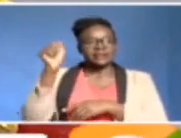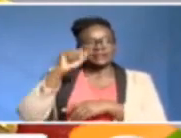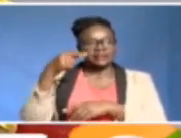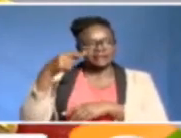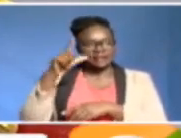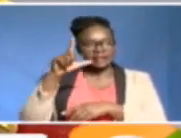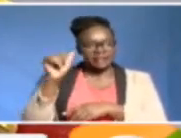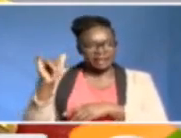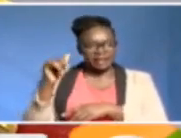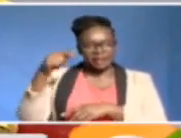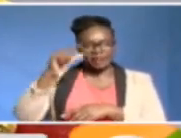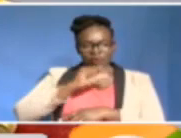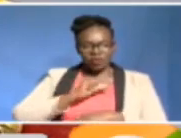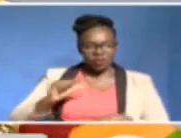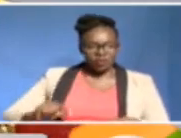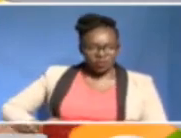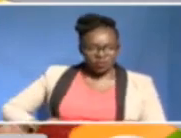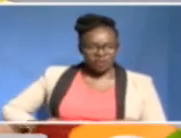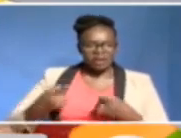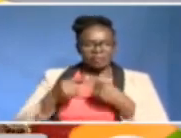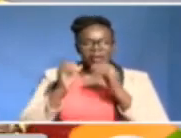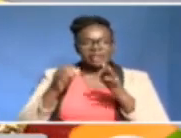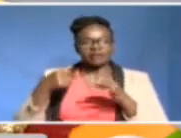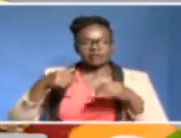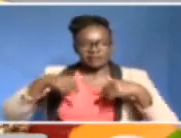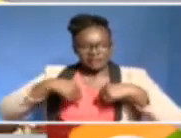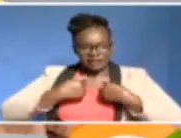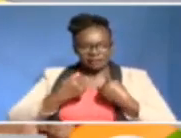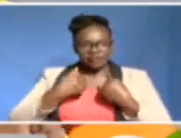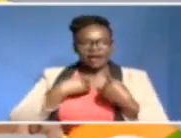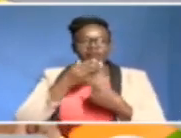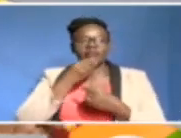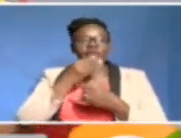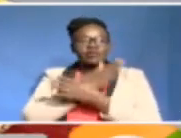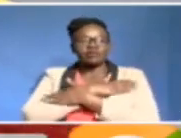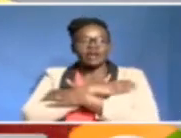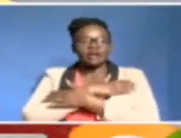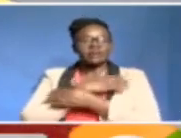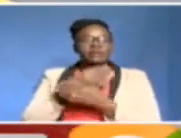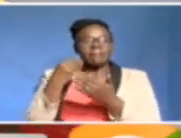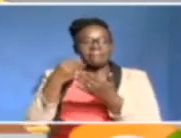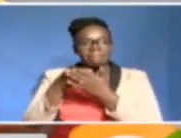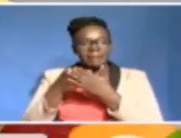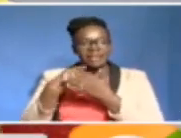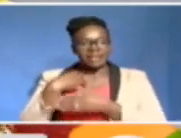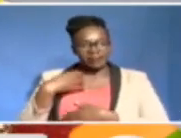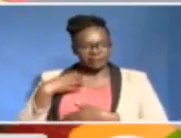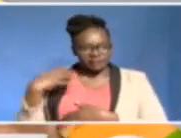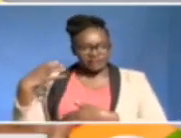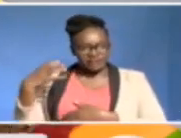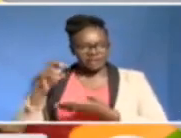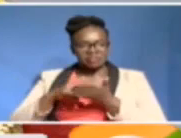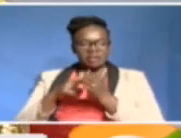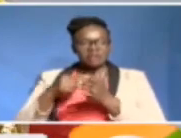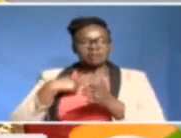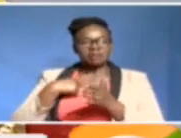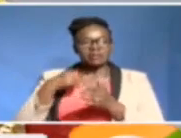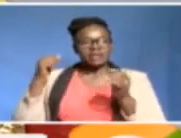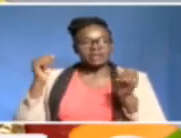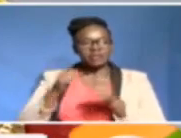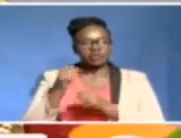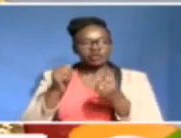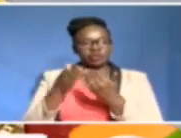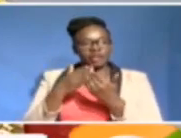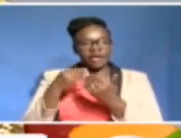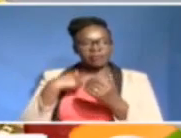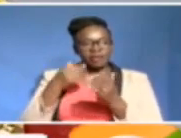self-made. But even if I have a boyfriend who is earning money, it doesn't mean I'm not sharing his money or he can't treat me with his money.